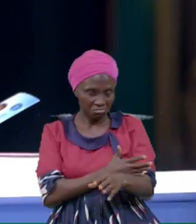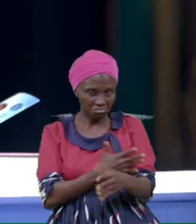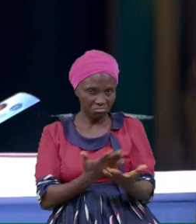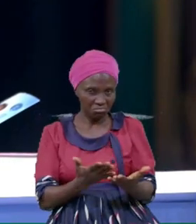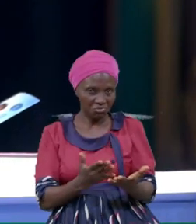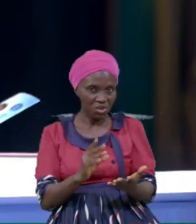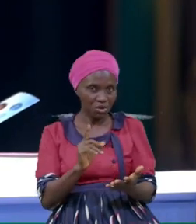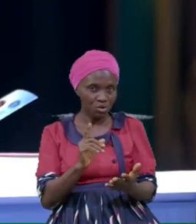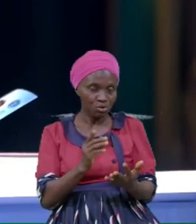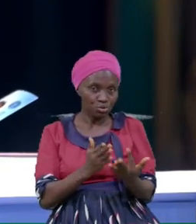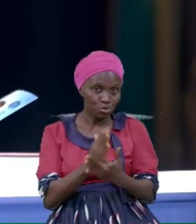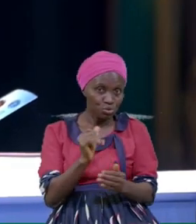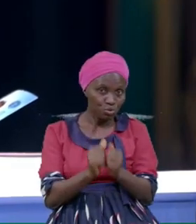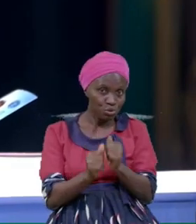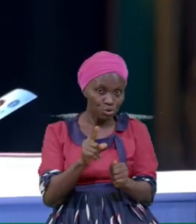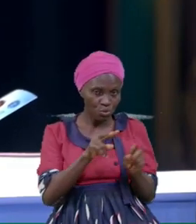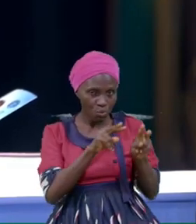message tonight.